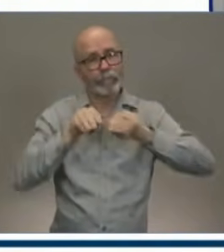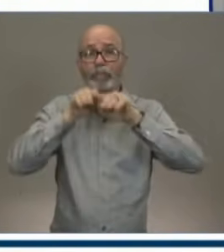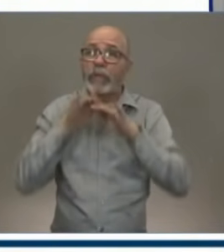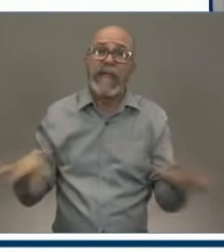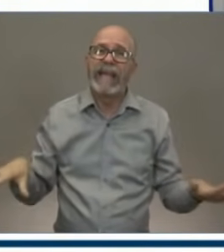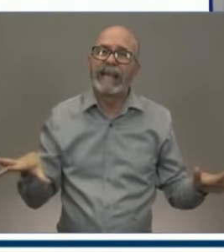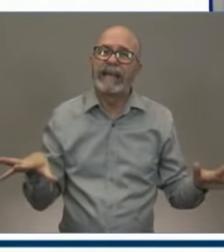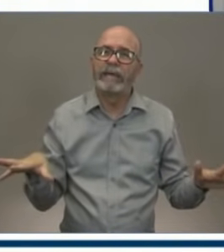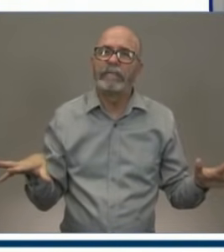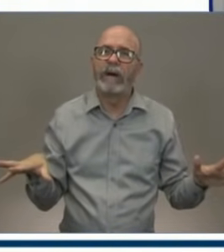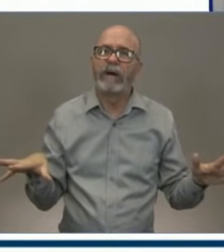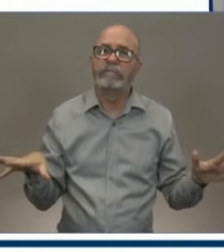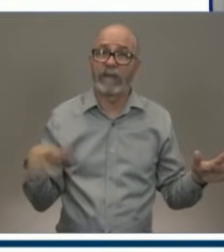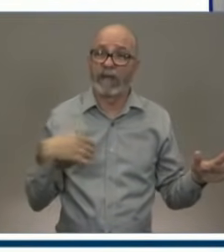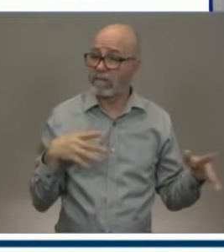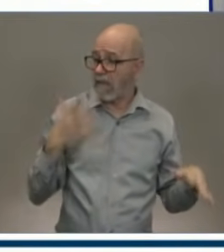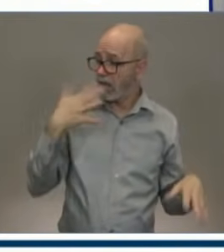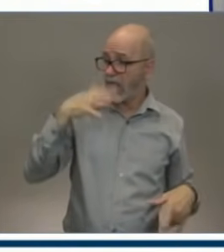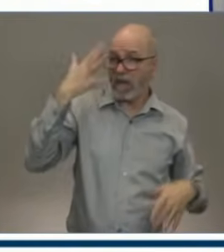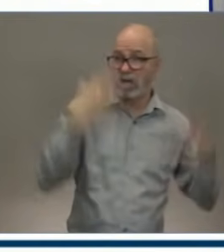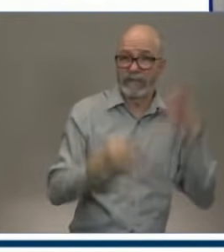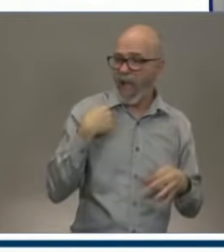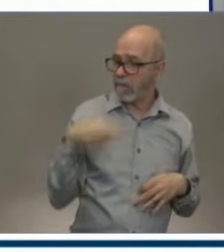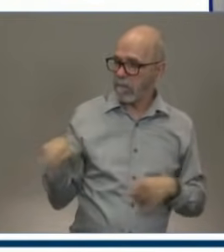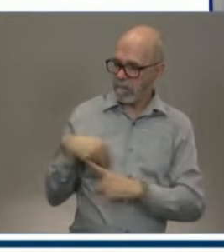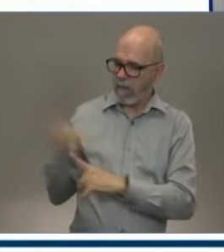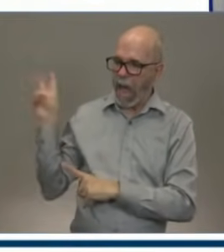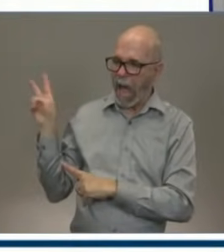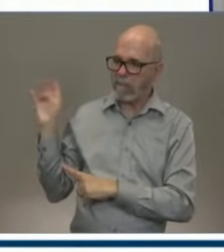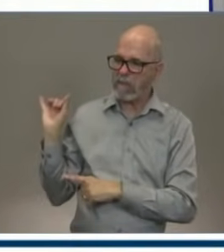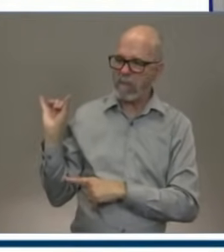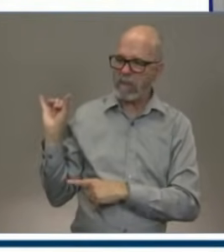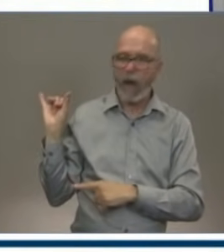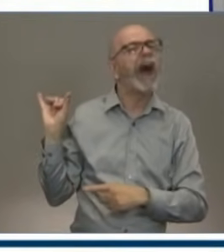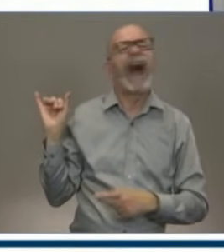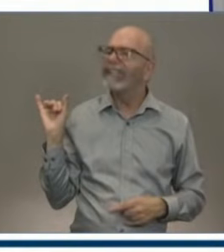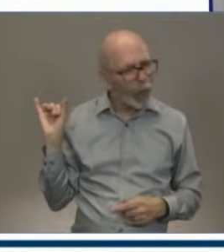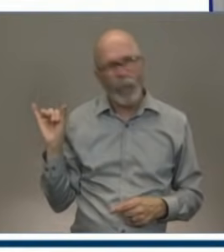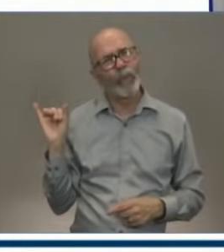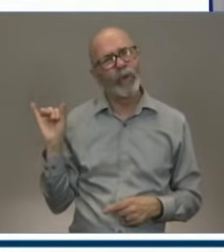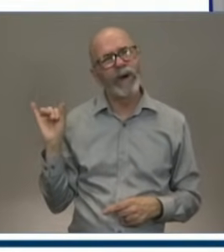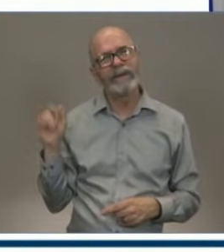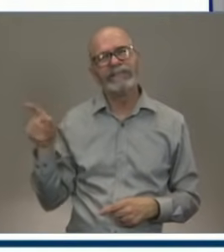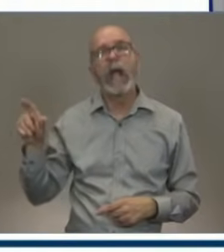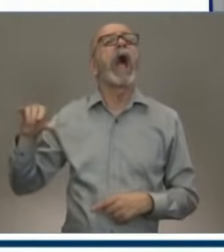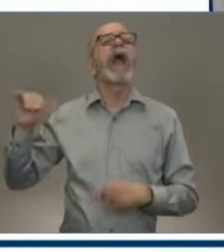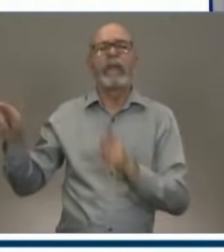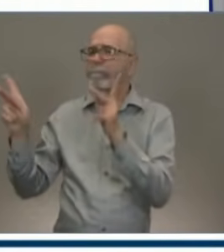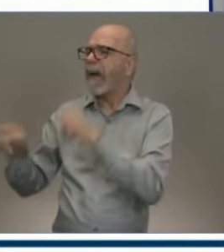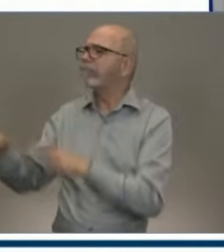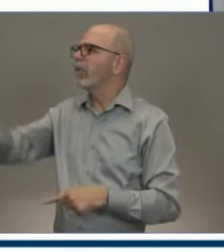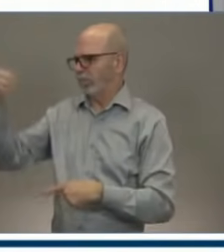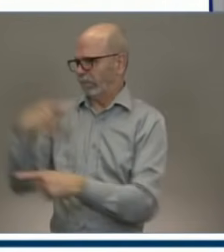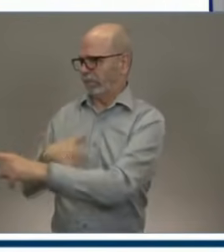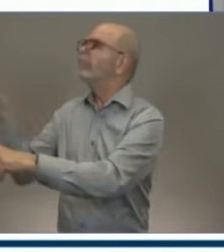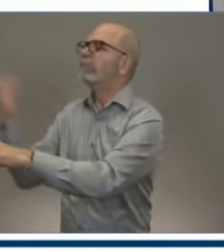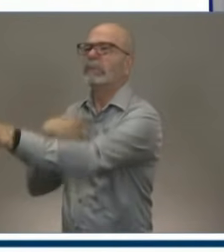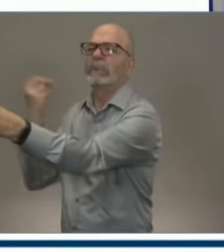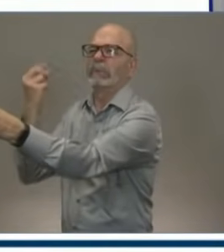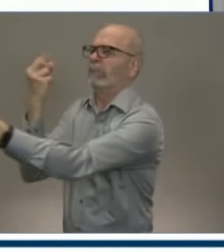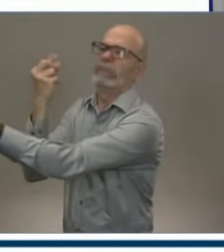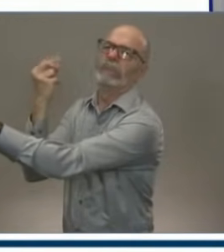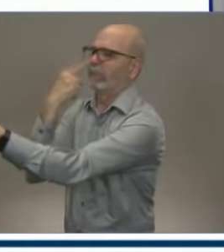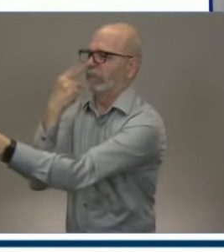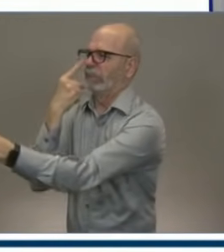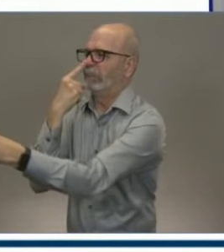looking at any way to judge your movement or decisions that you have made. Our number one goal and only